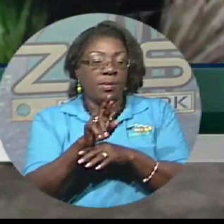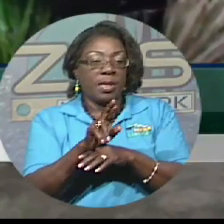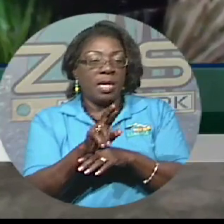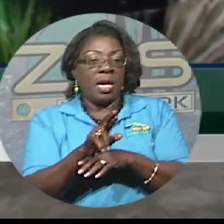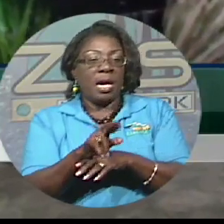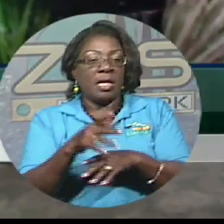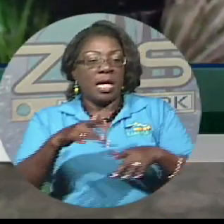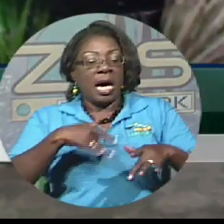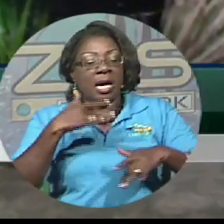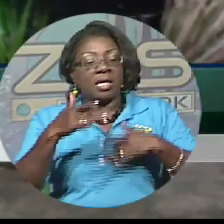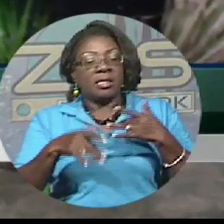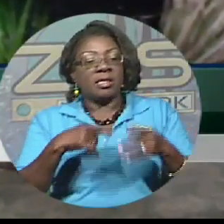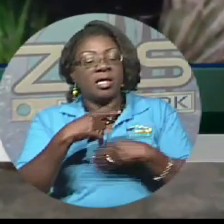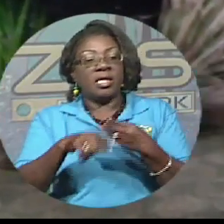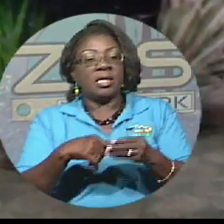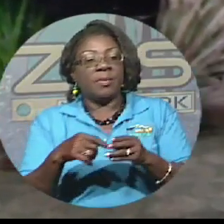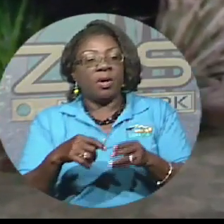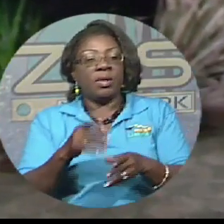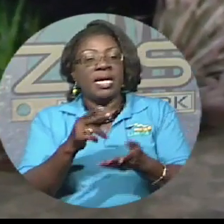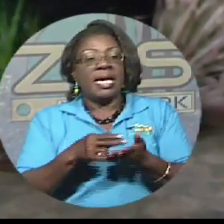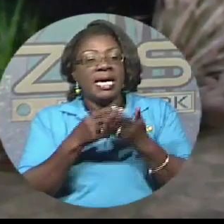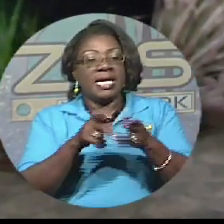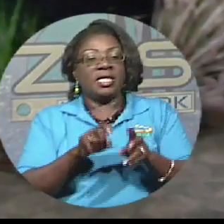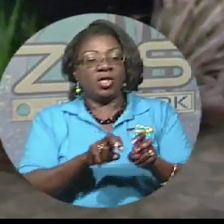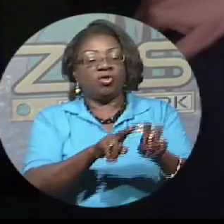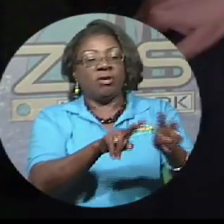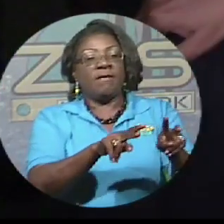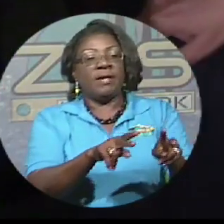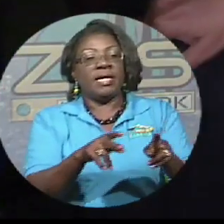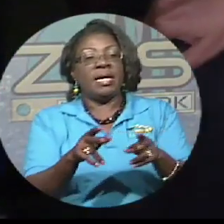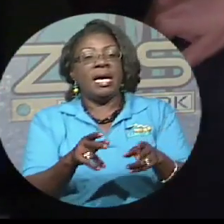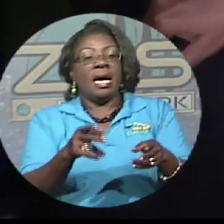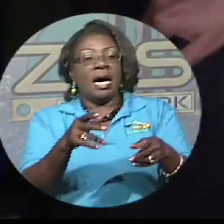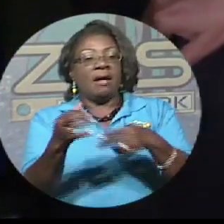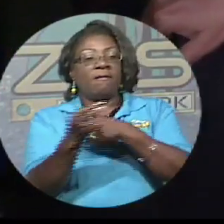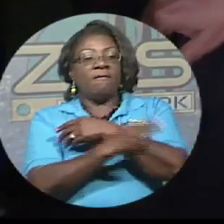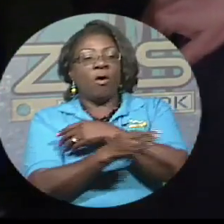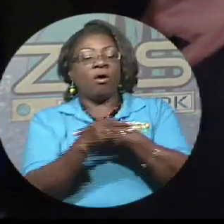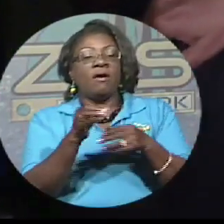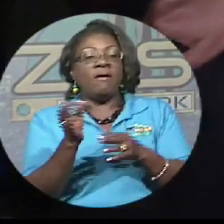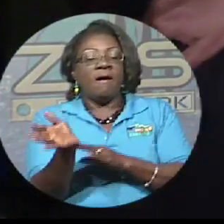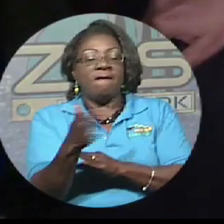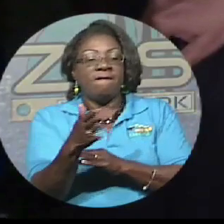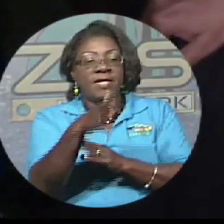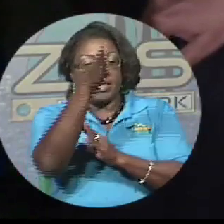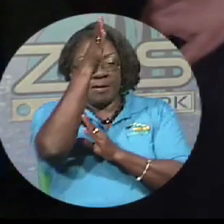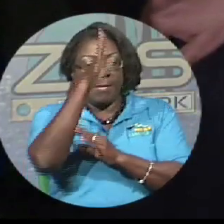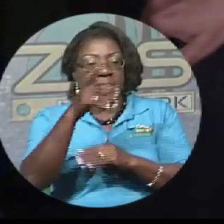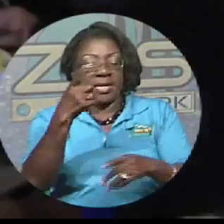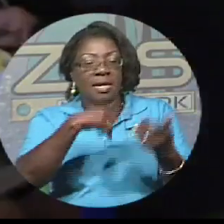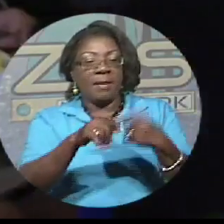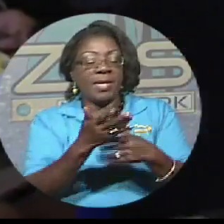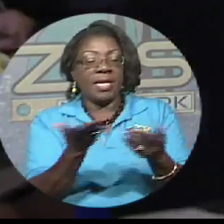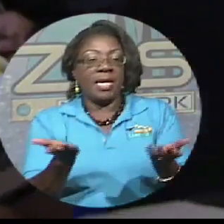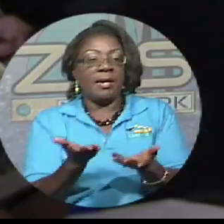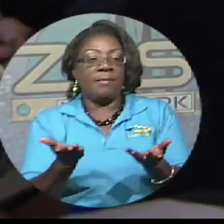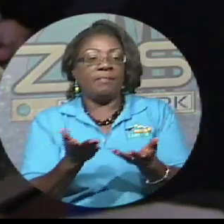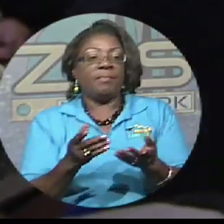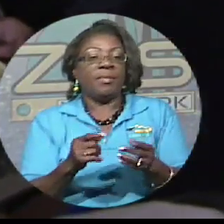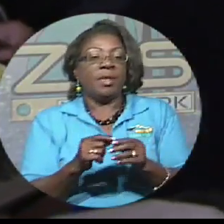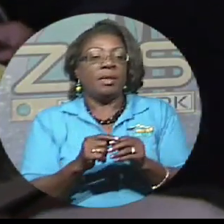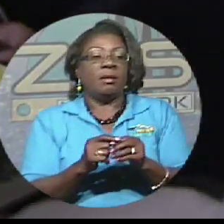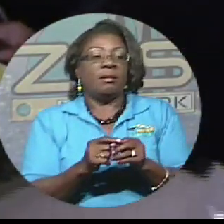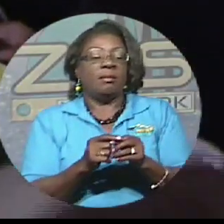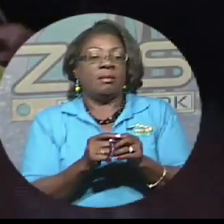migration and other issues, including poaching in Bahamian waters by Dominican fishermen, and multilaterally, with groupings like